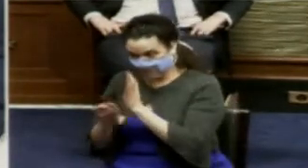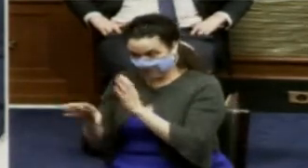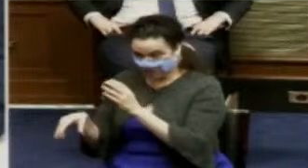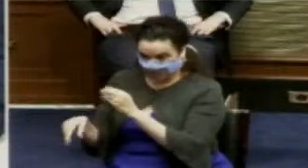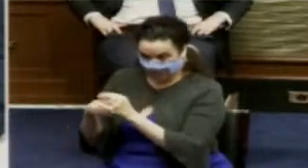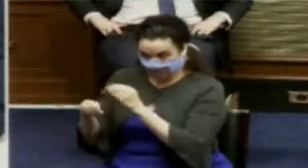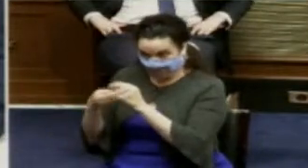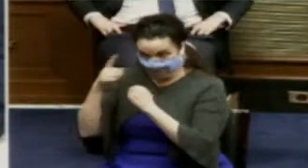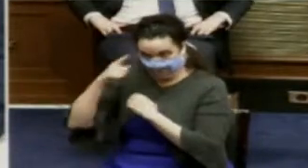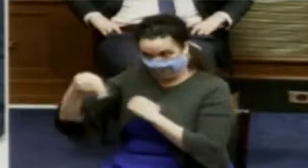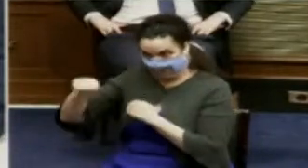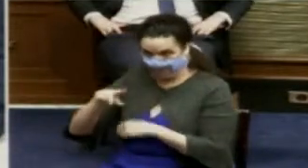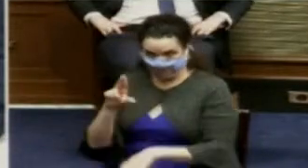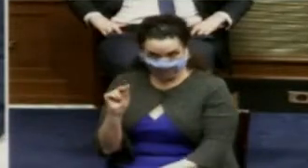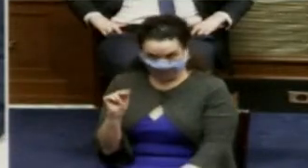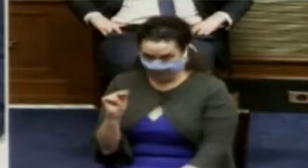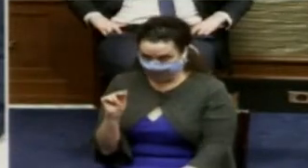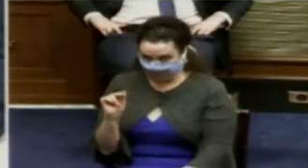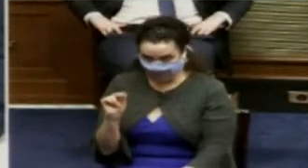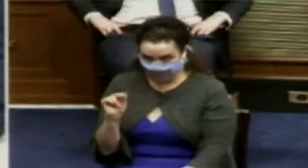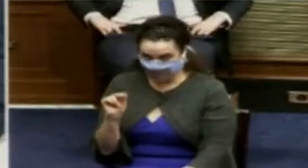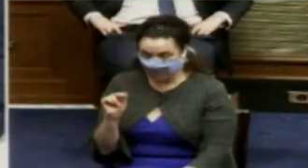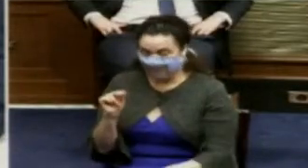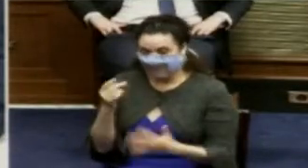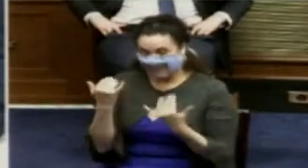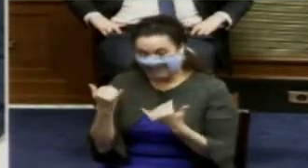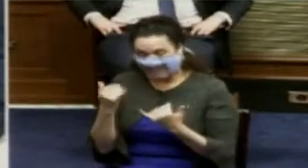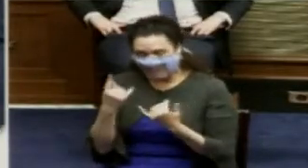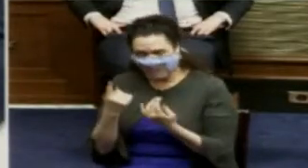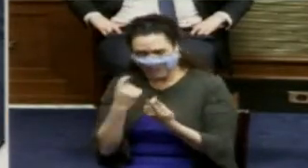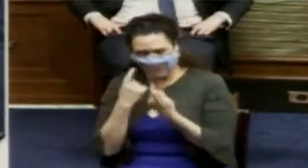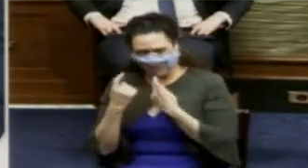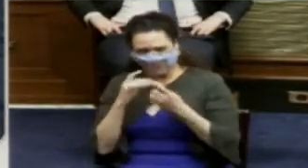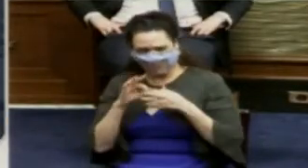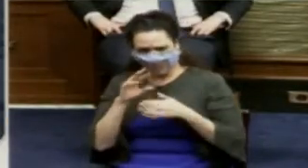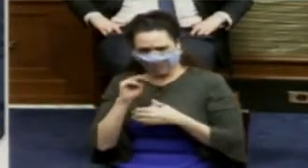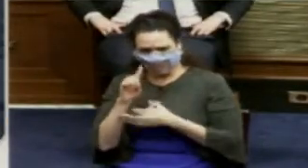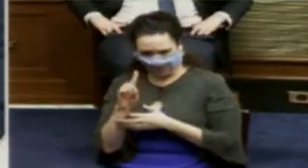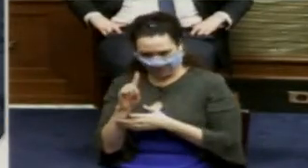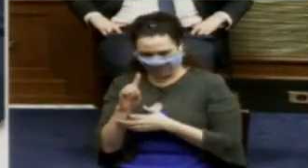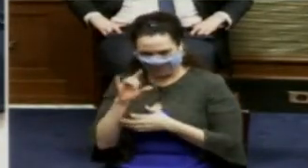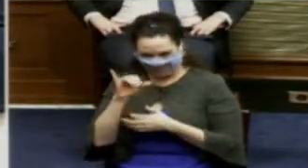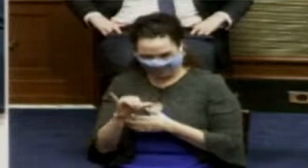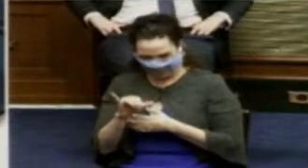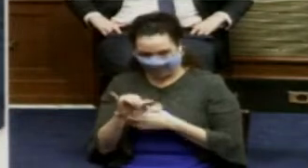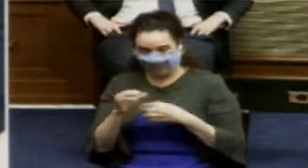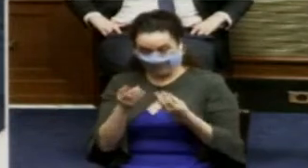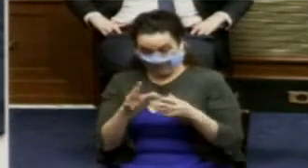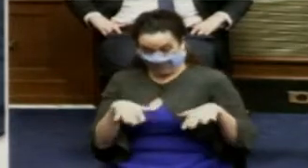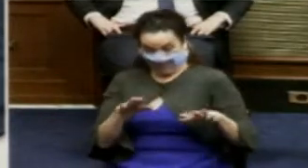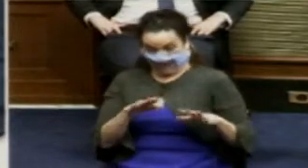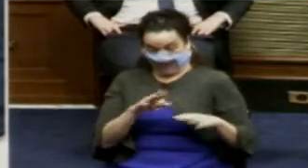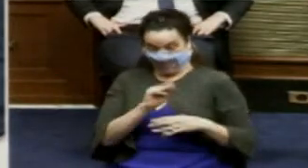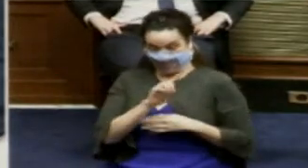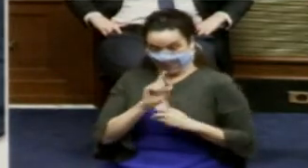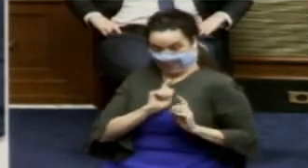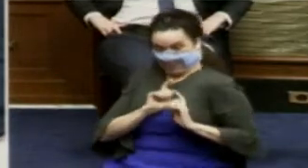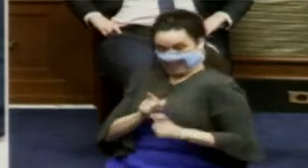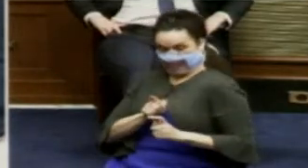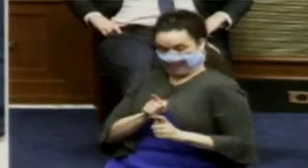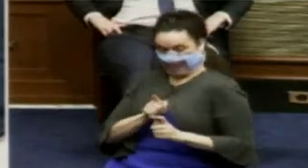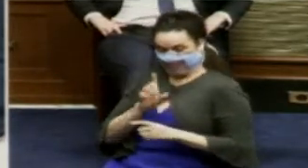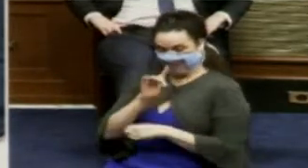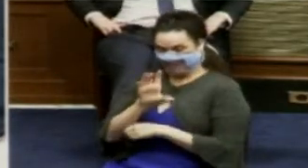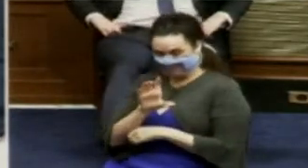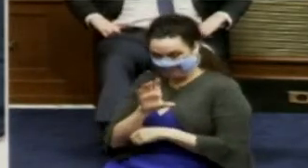point, Congressman, about Maryland and the land that it granted to the district, it explicitly said it was for